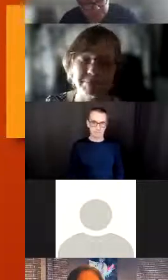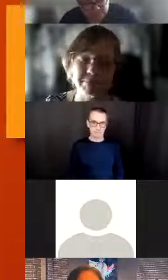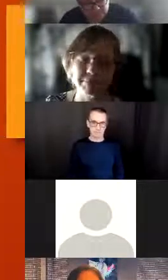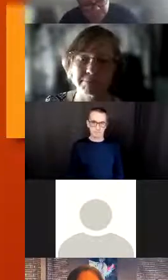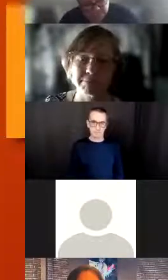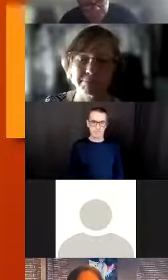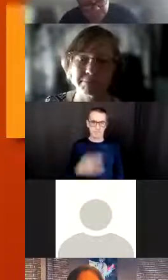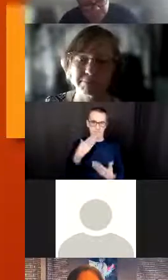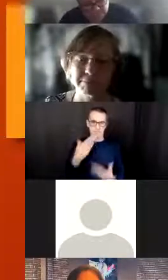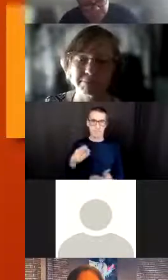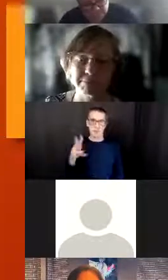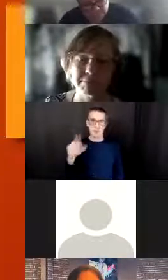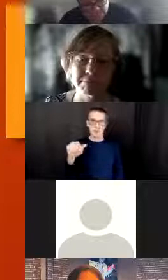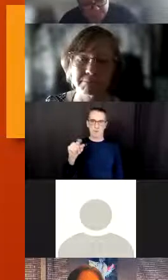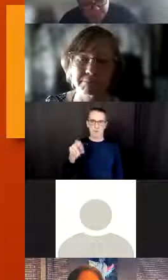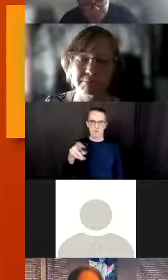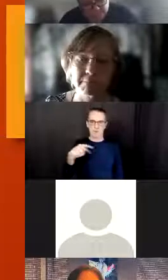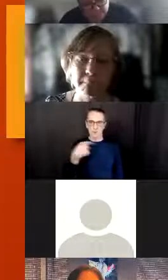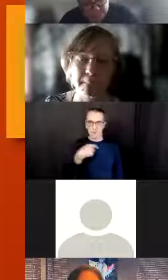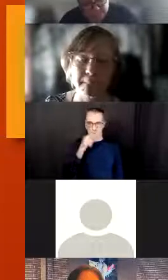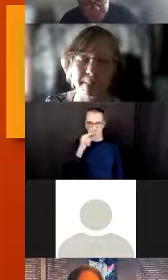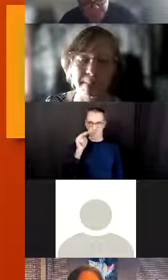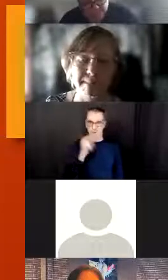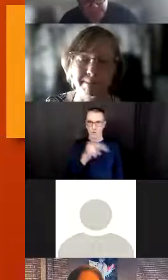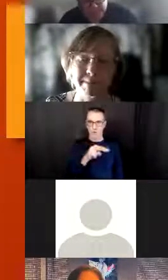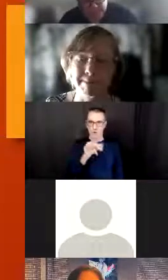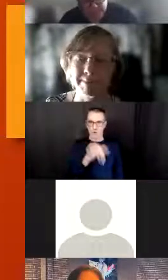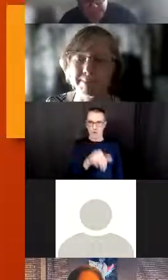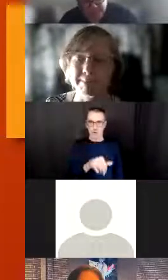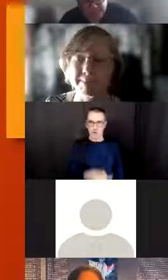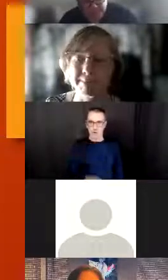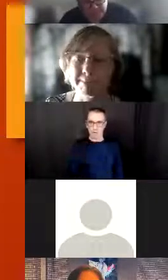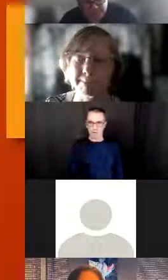Thank you, Walter. We'll take a look at that.